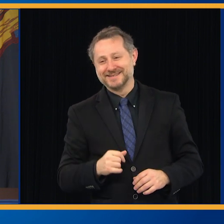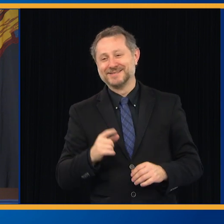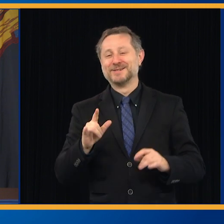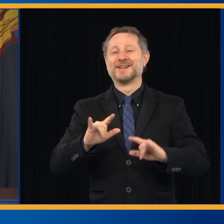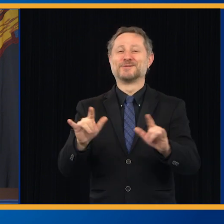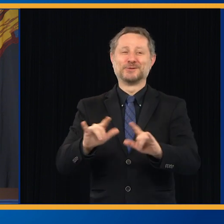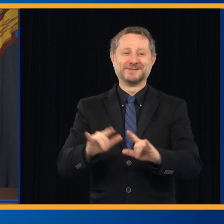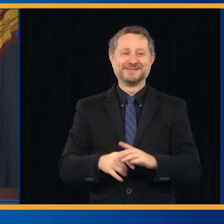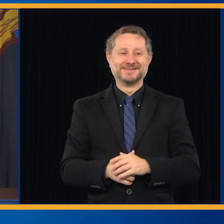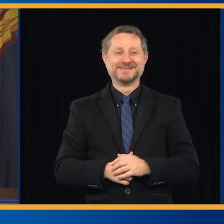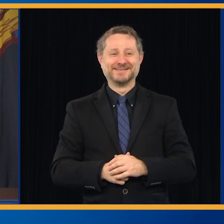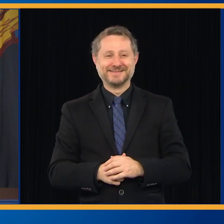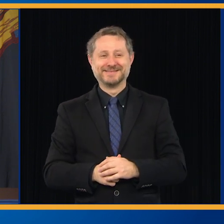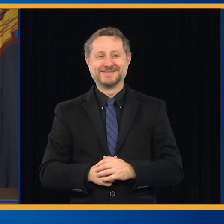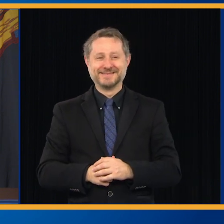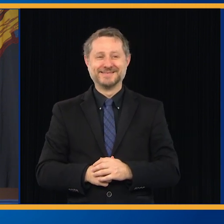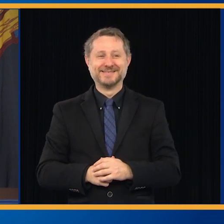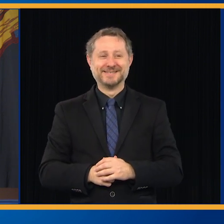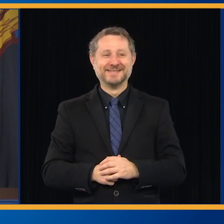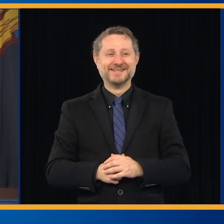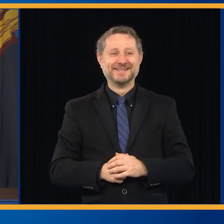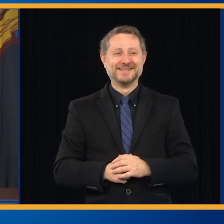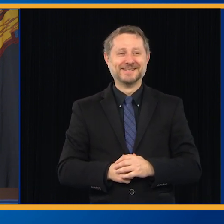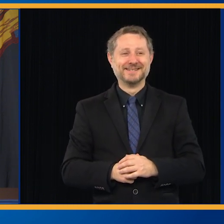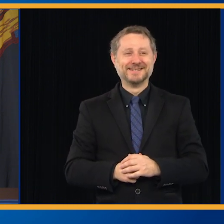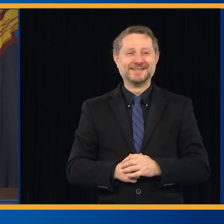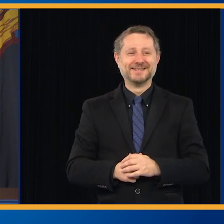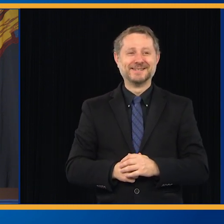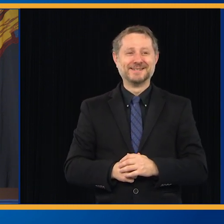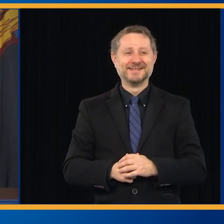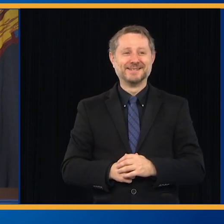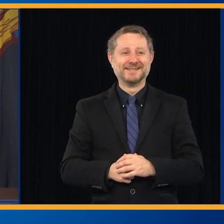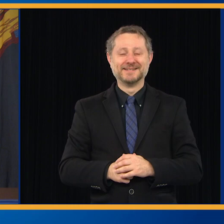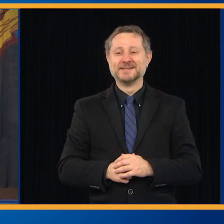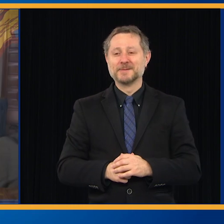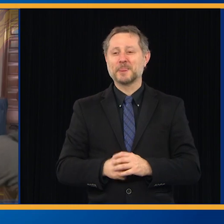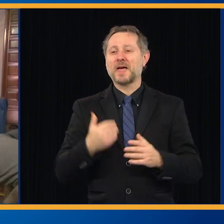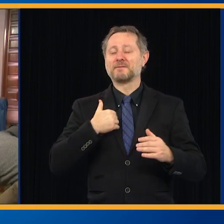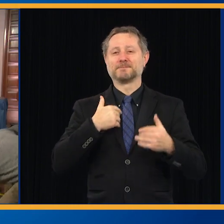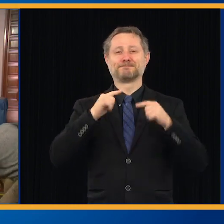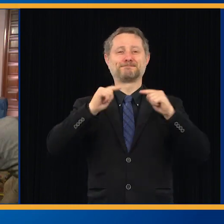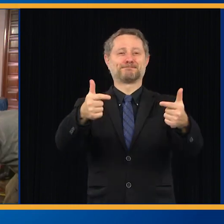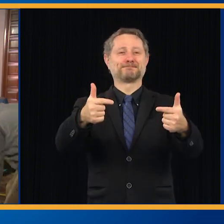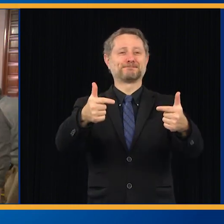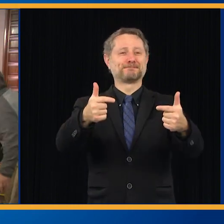later. Love you, Grandma. Thank you very much, Andrew. Thank you. Questions? Thank you.